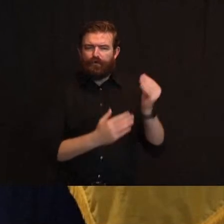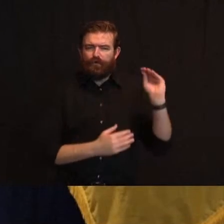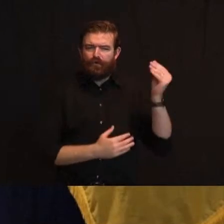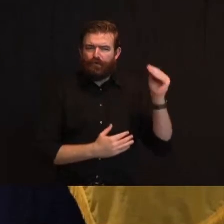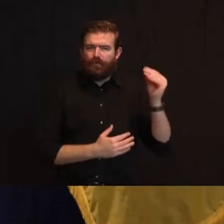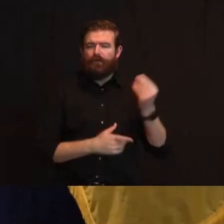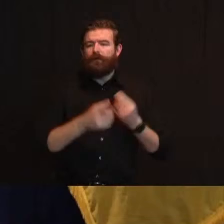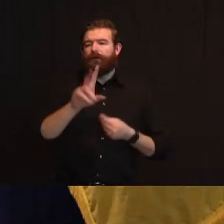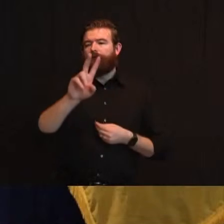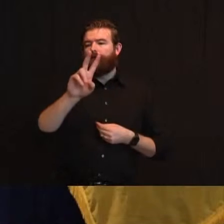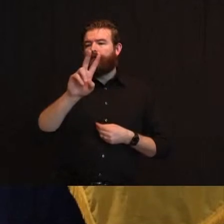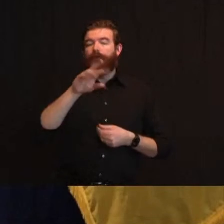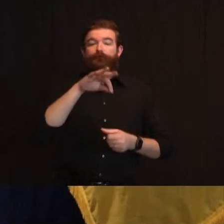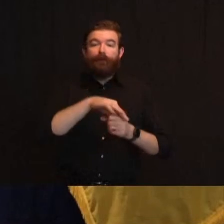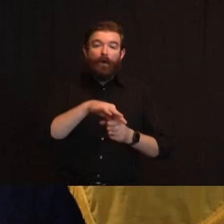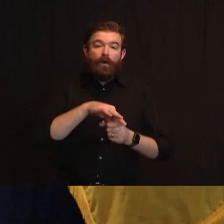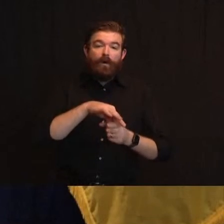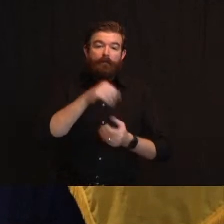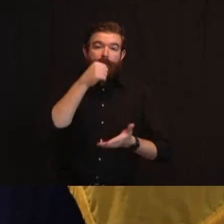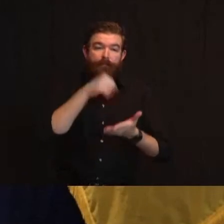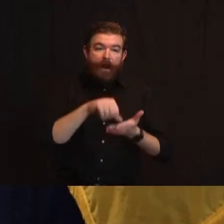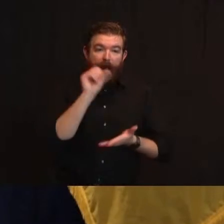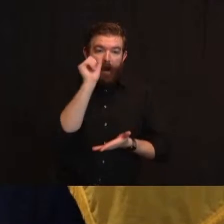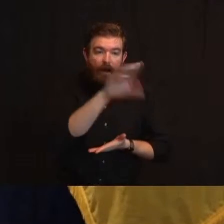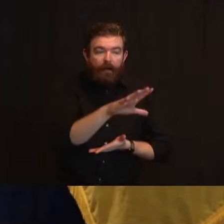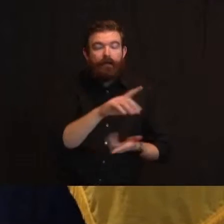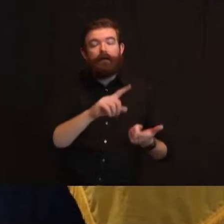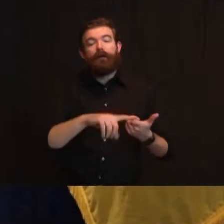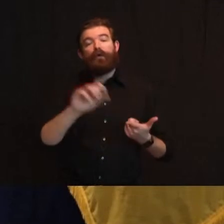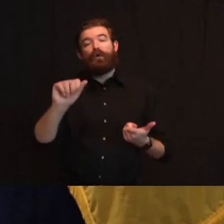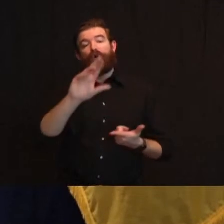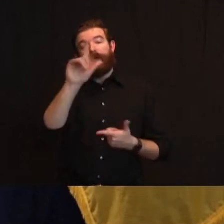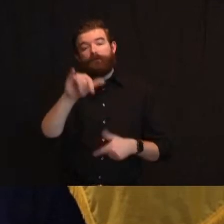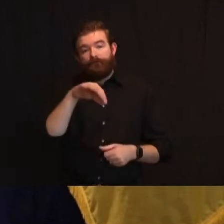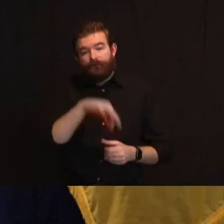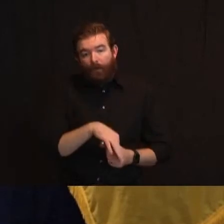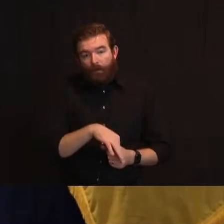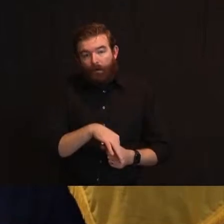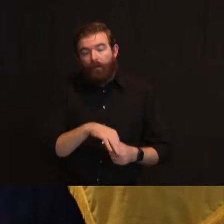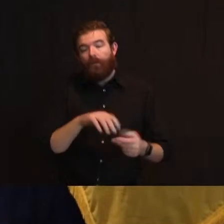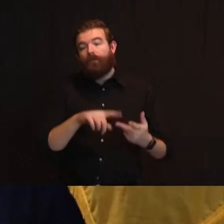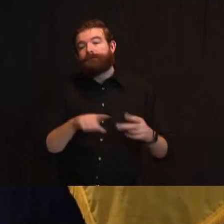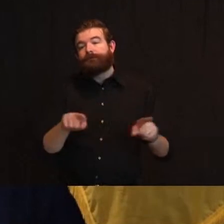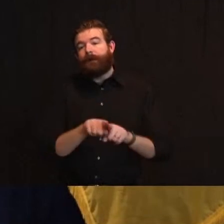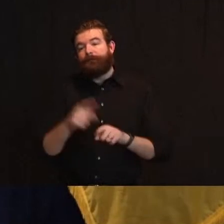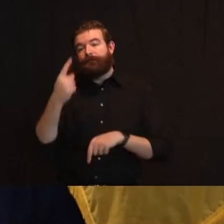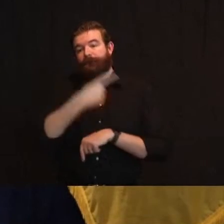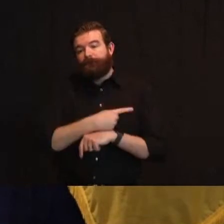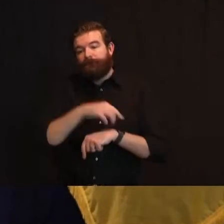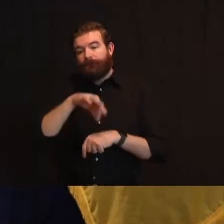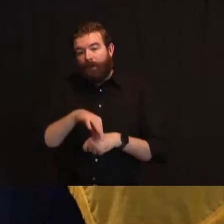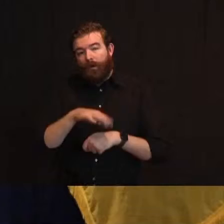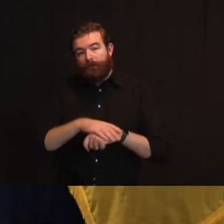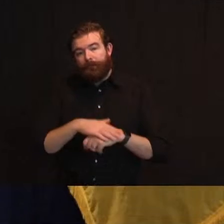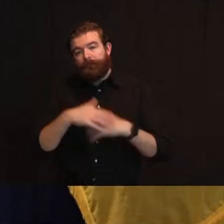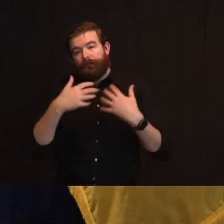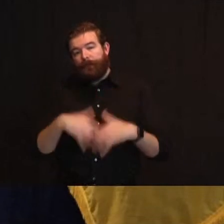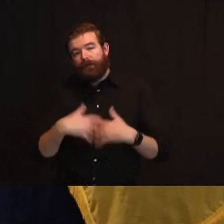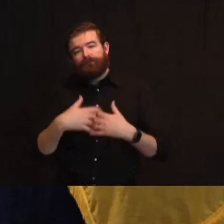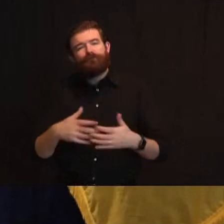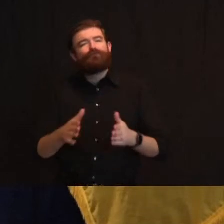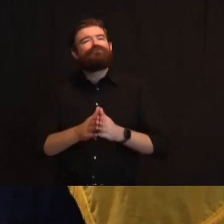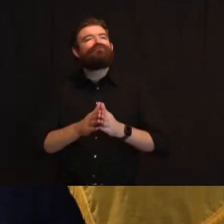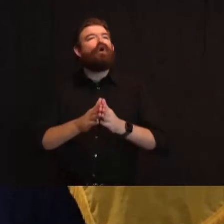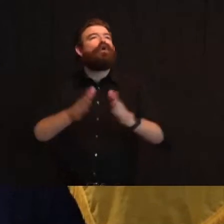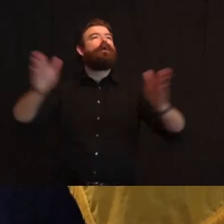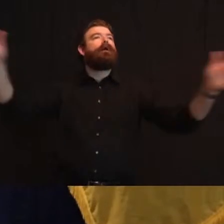on machines and then same day voting. Likewise, registrations, et cetera. Things that I think are for the good of the